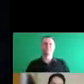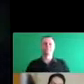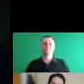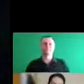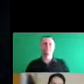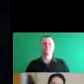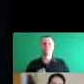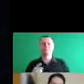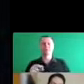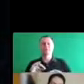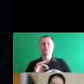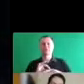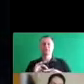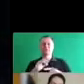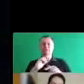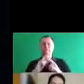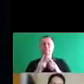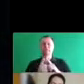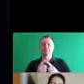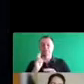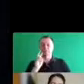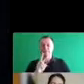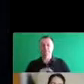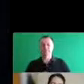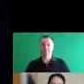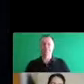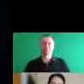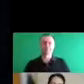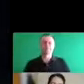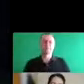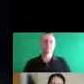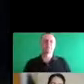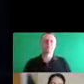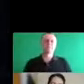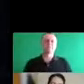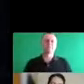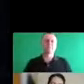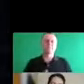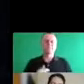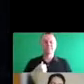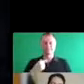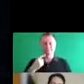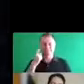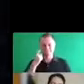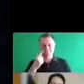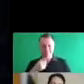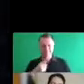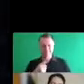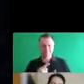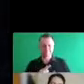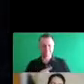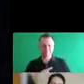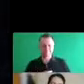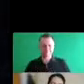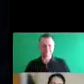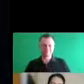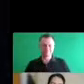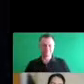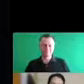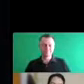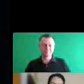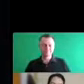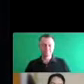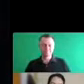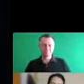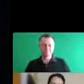the colors, you know, these were experiments that happened, you know, on days